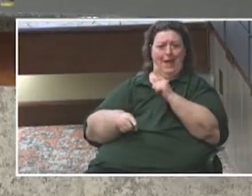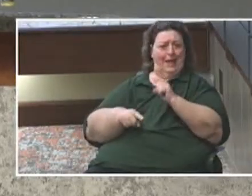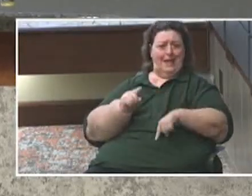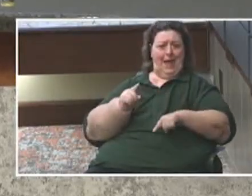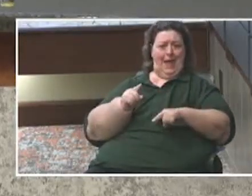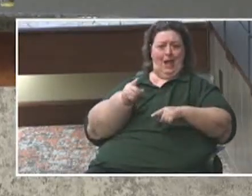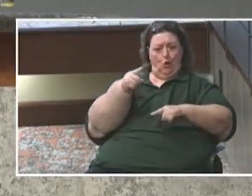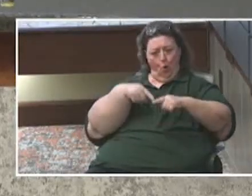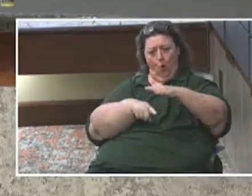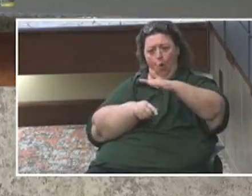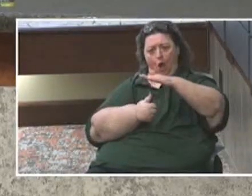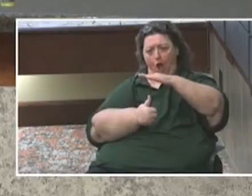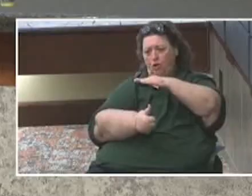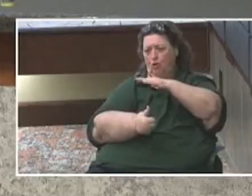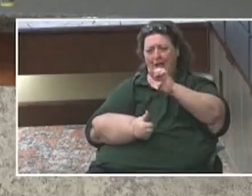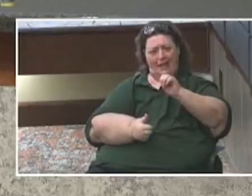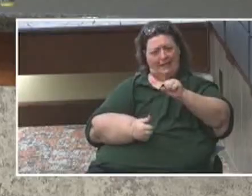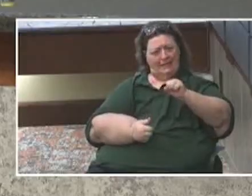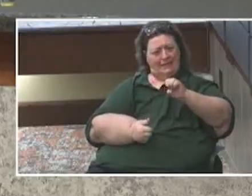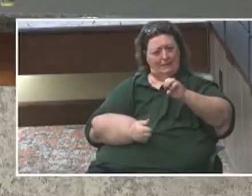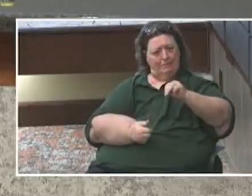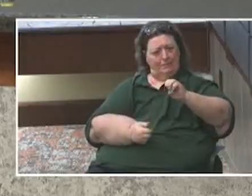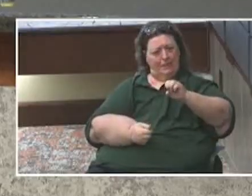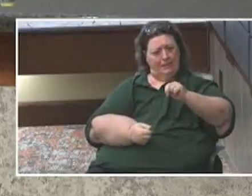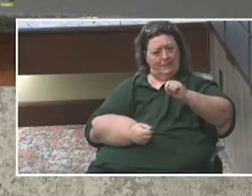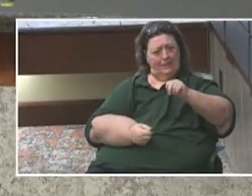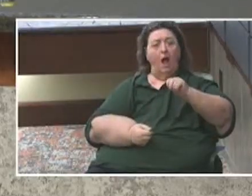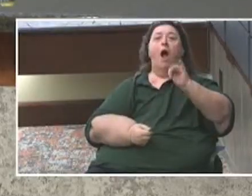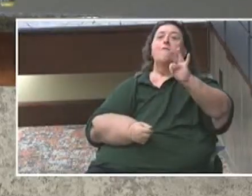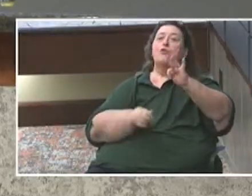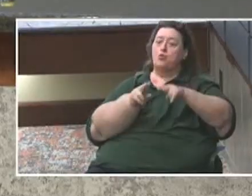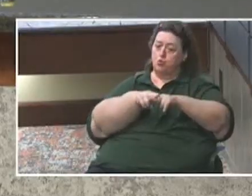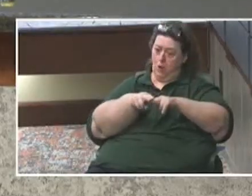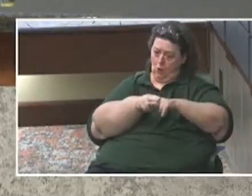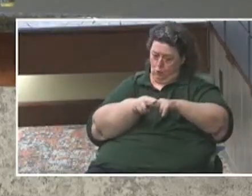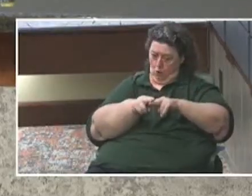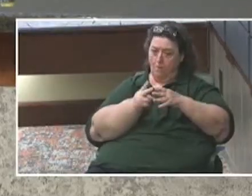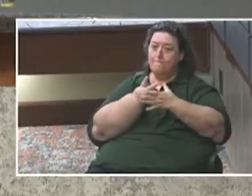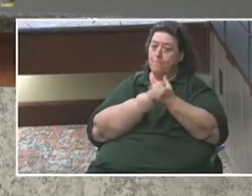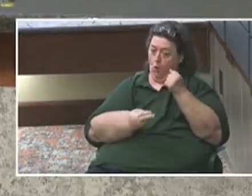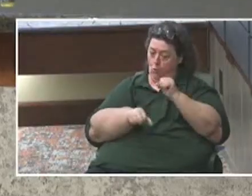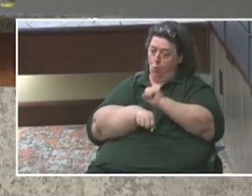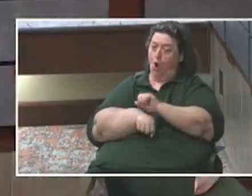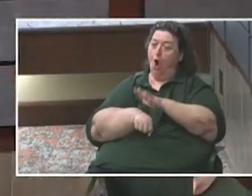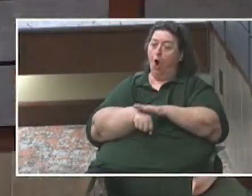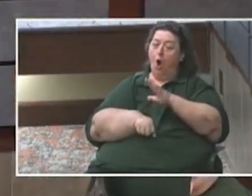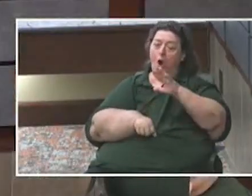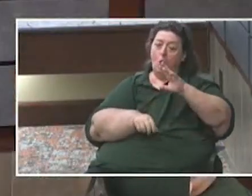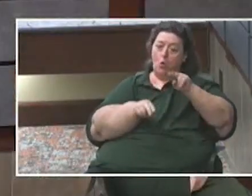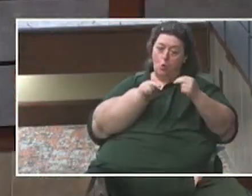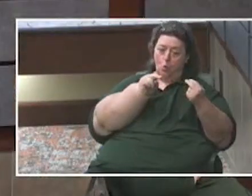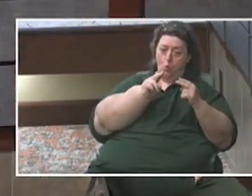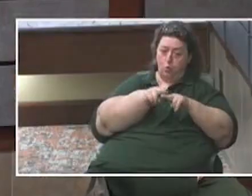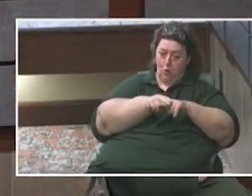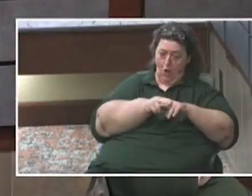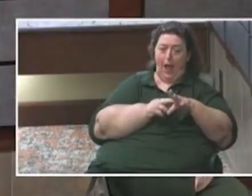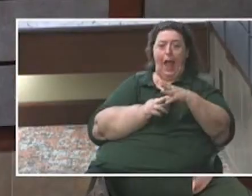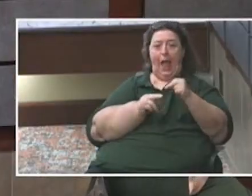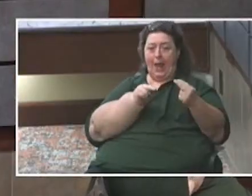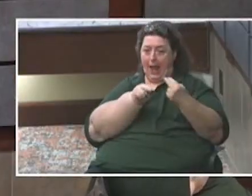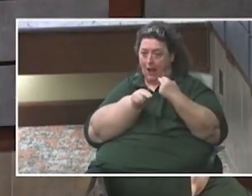go under the easements of the railroad? Yeah, we're working both in a railroad easement and in a highway easement there. Which